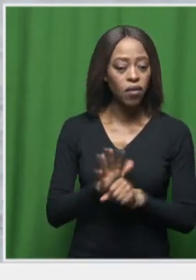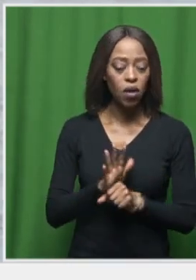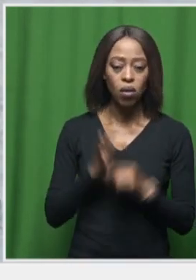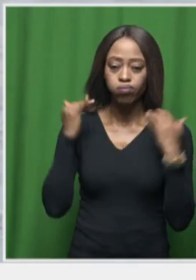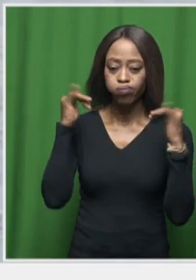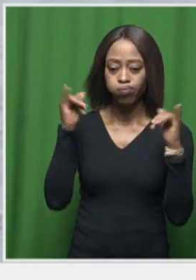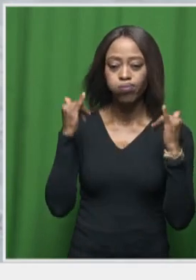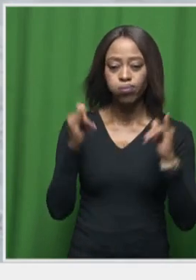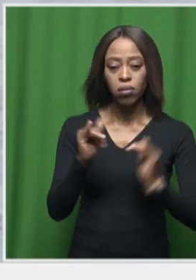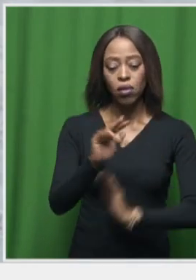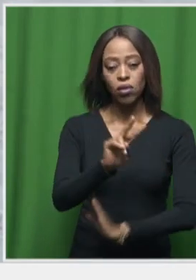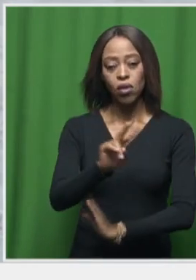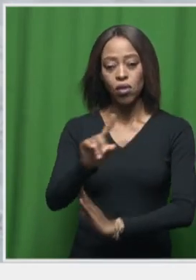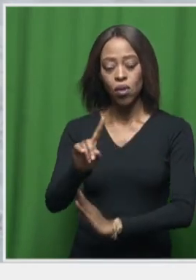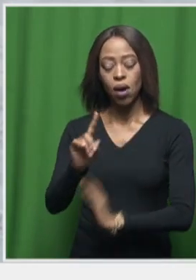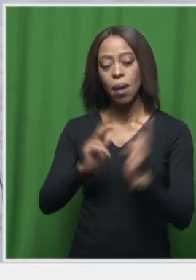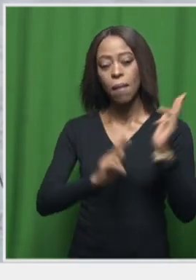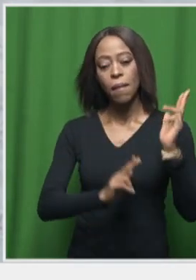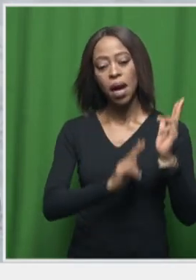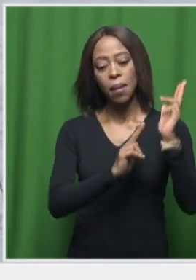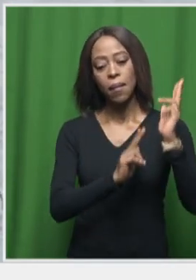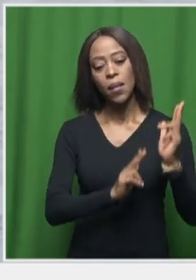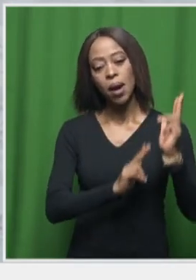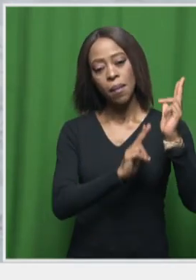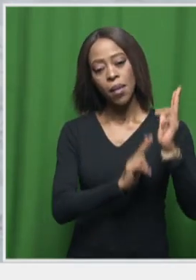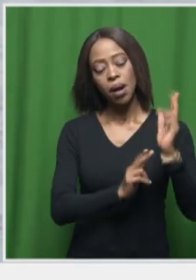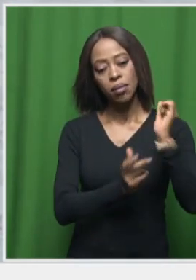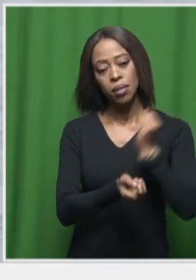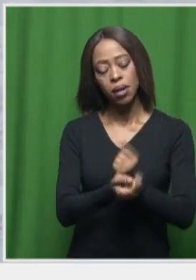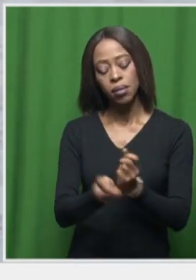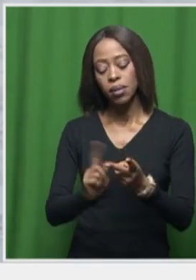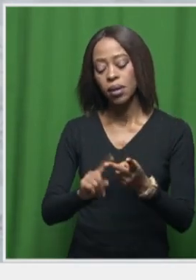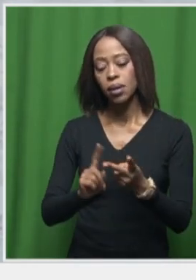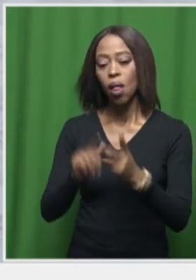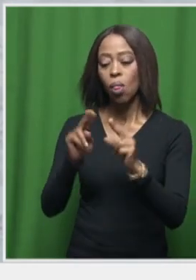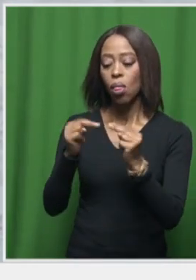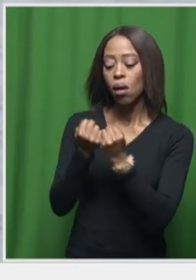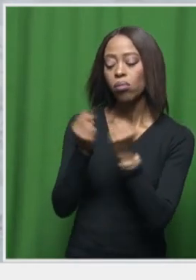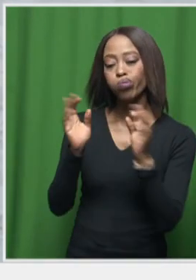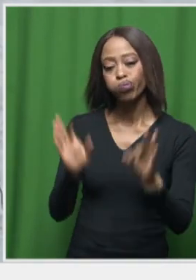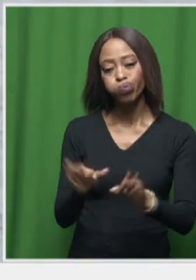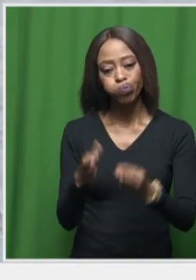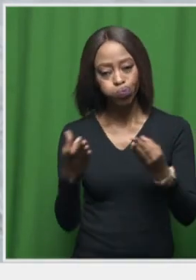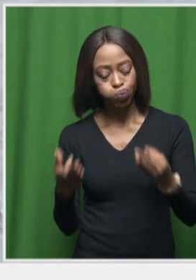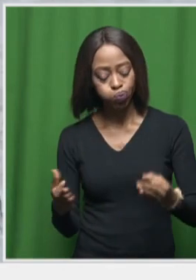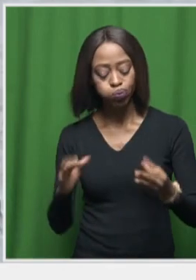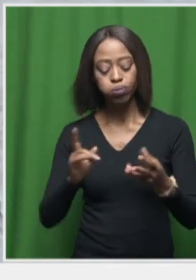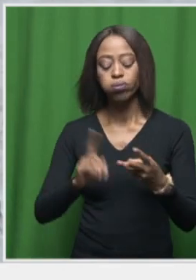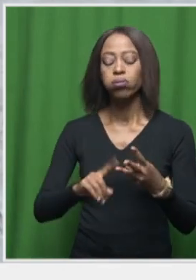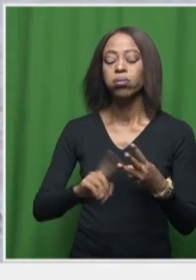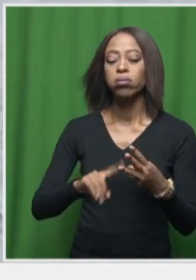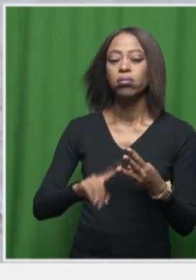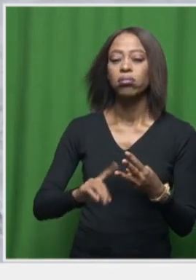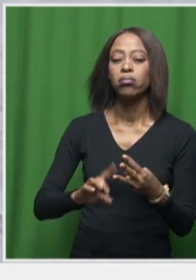a 21-gun salute. You'll have the national anthem.